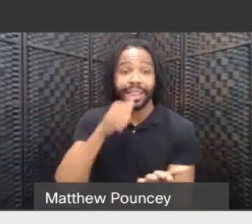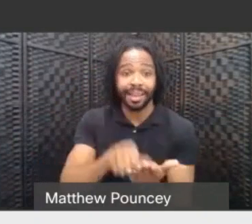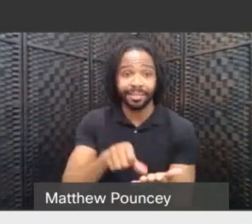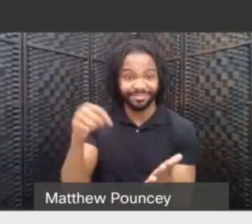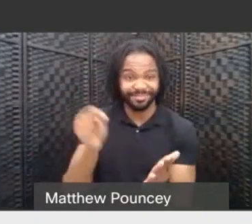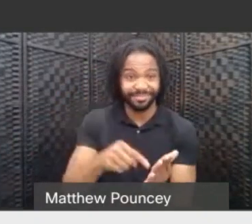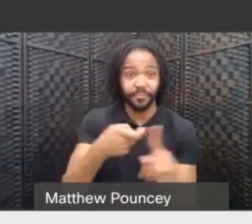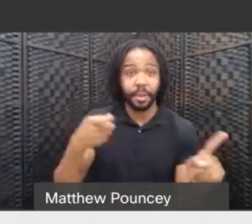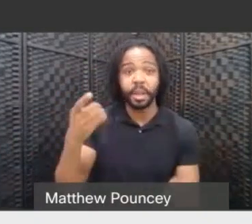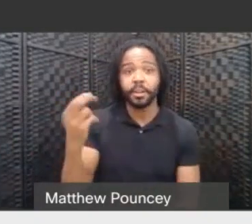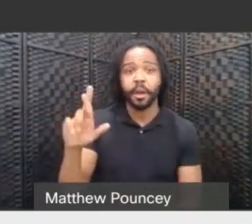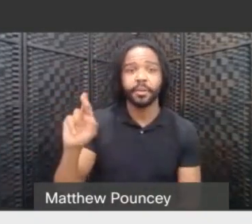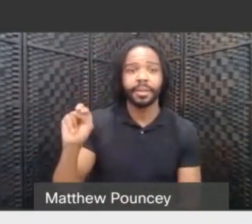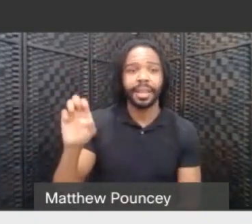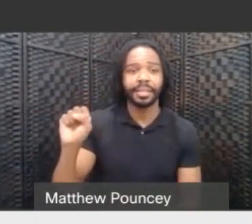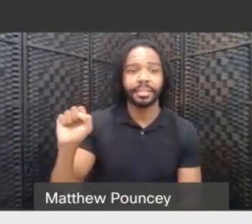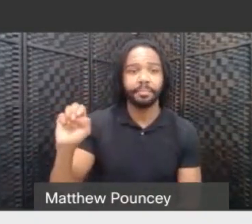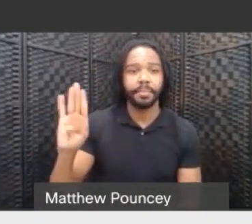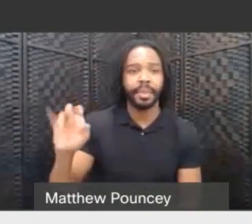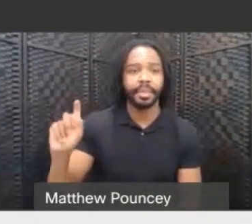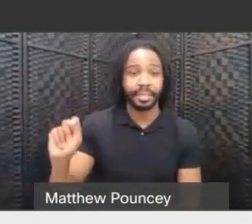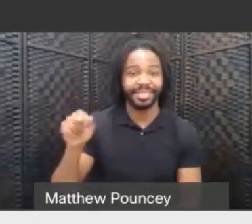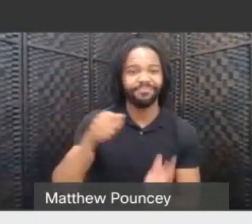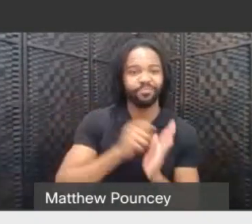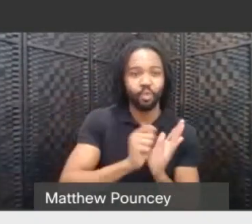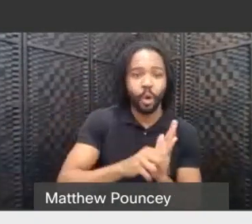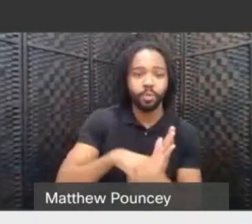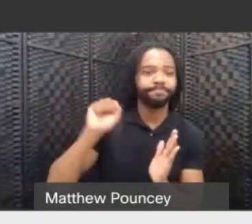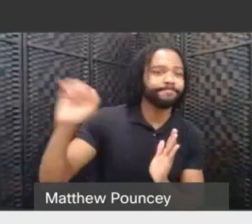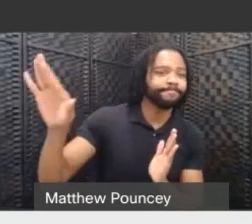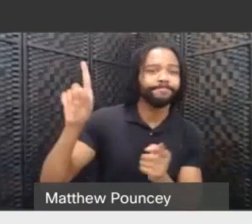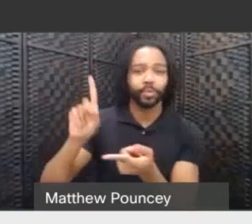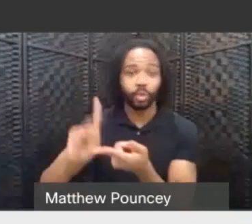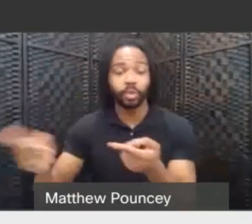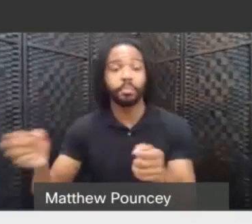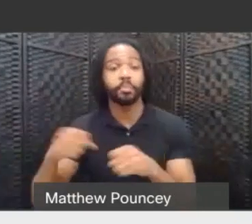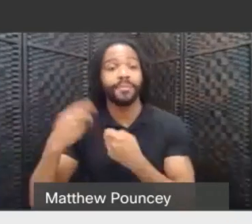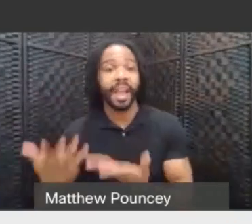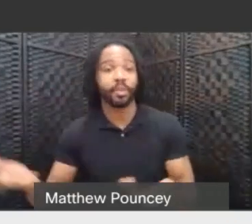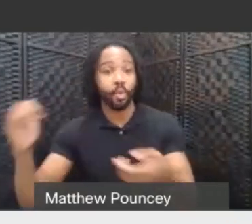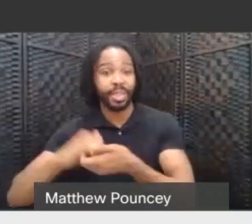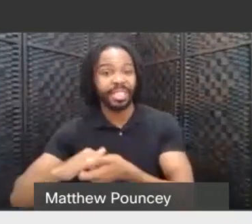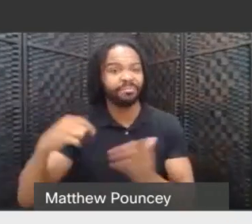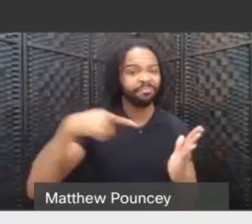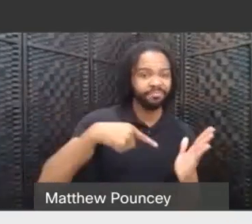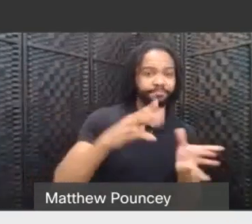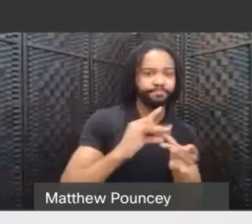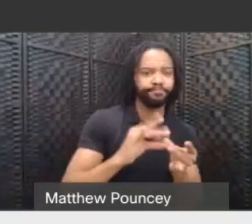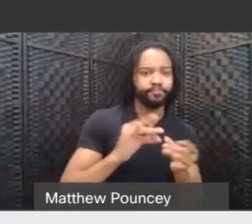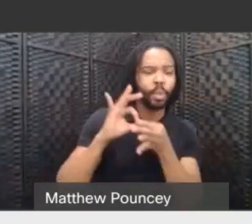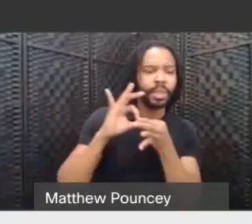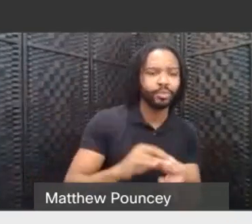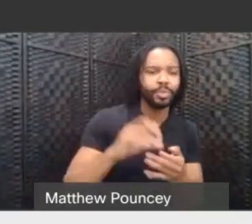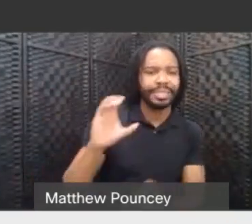Dr. Nesbitt had written to the Provider Coalition. She referenced CMS guidance regarding